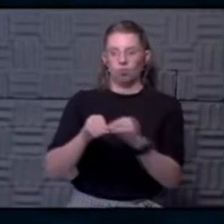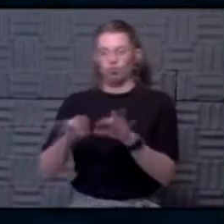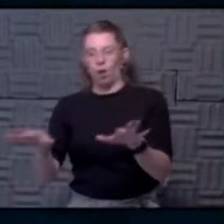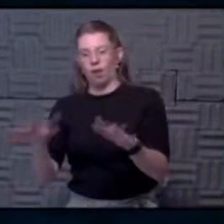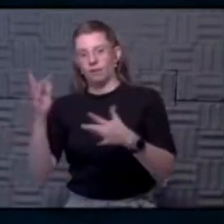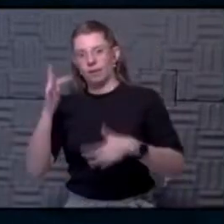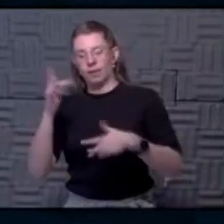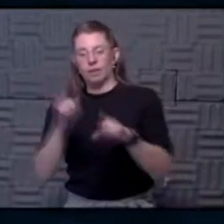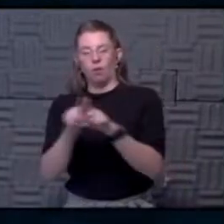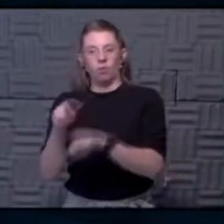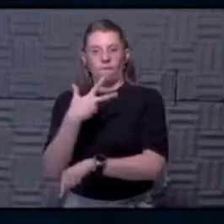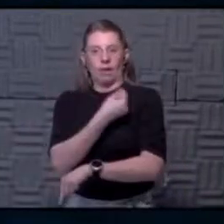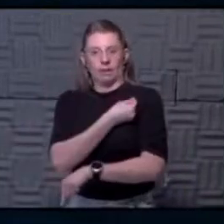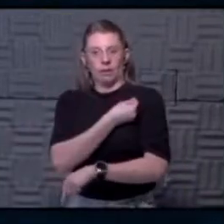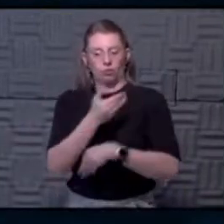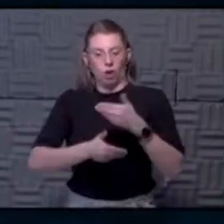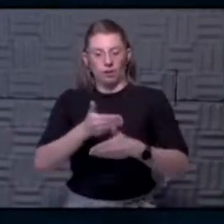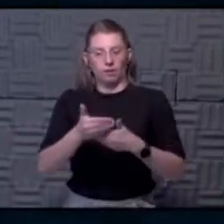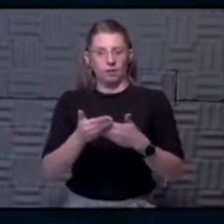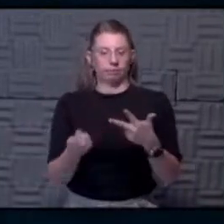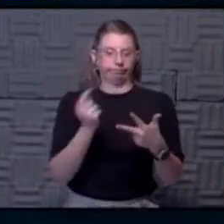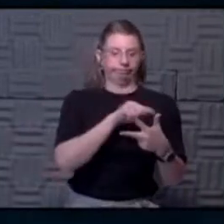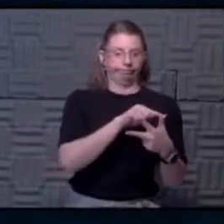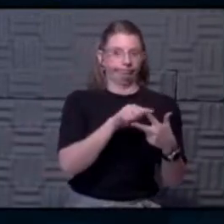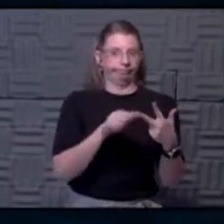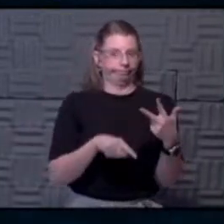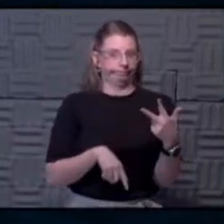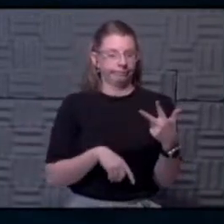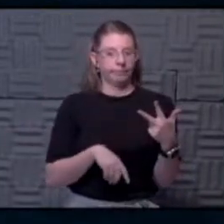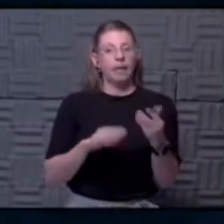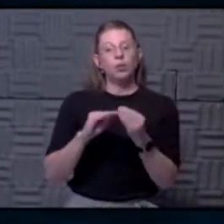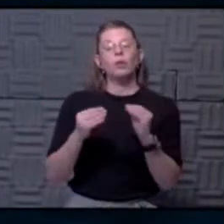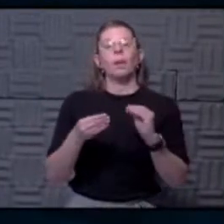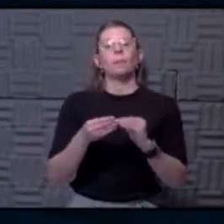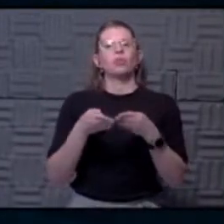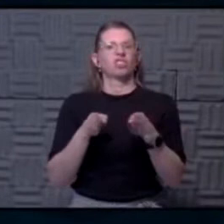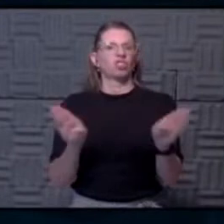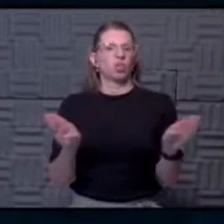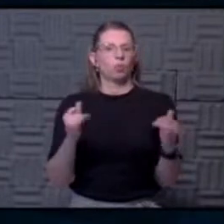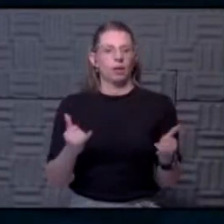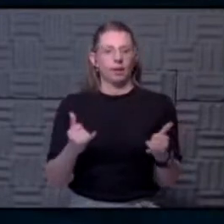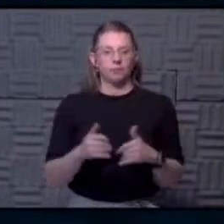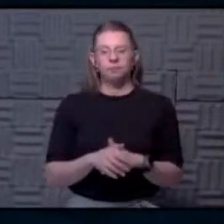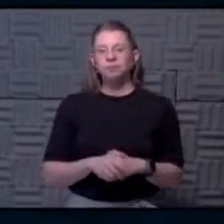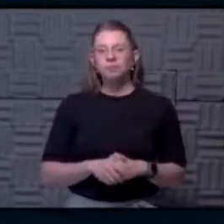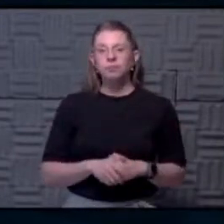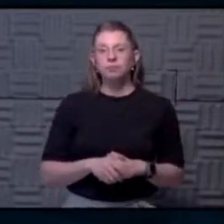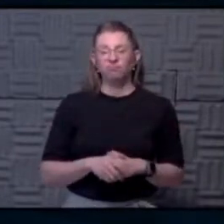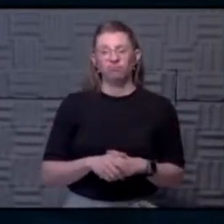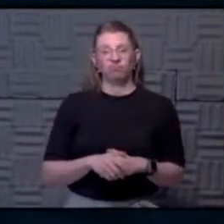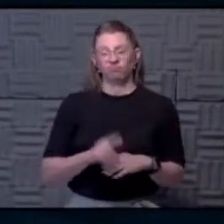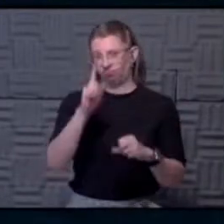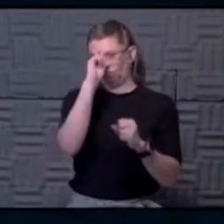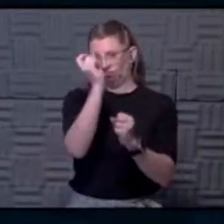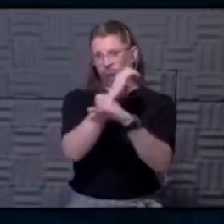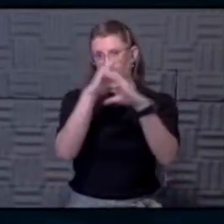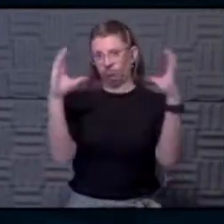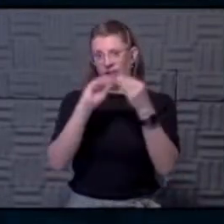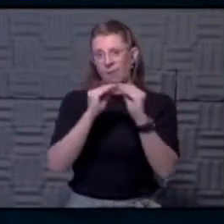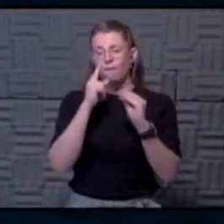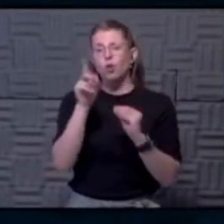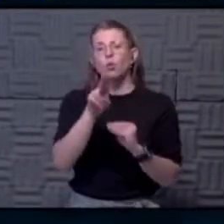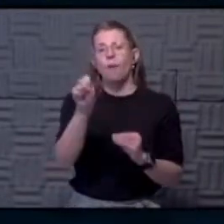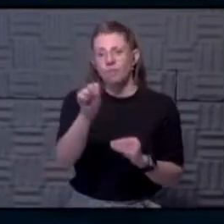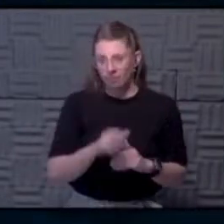vaccination process. So to talk a little bit about numbers in general, right? These are the big picture numbers for the